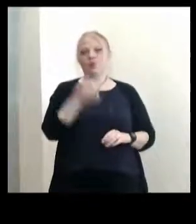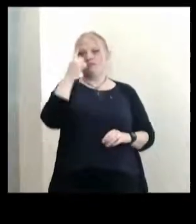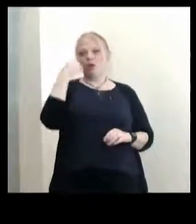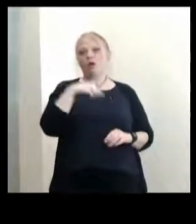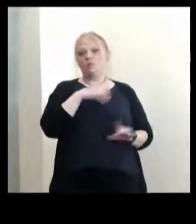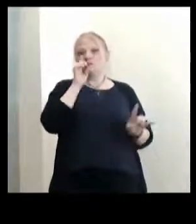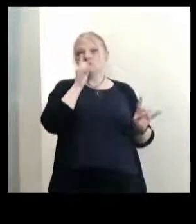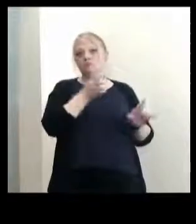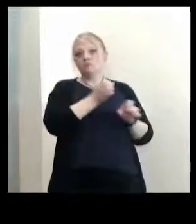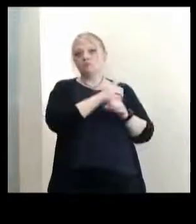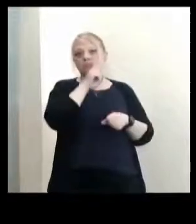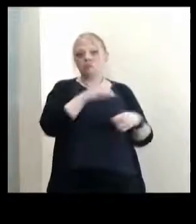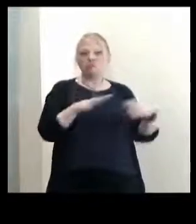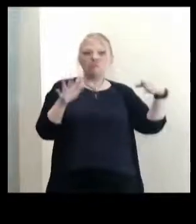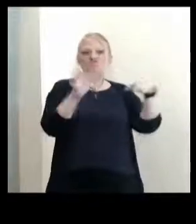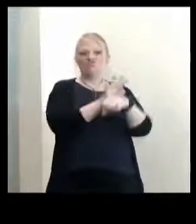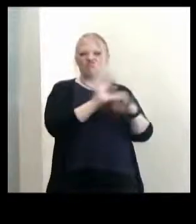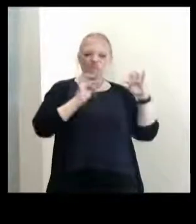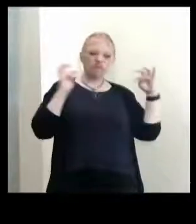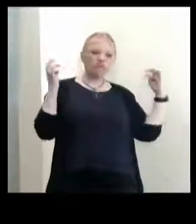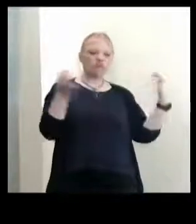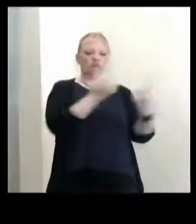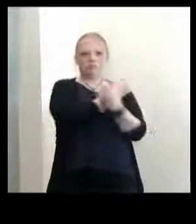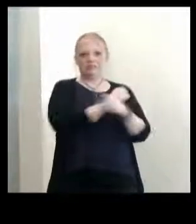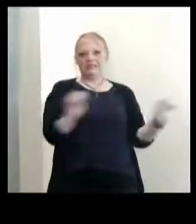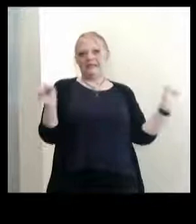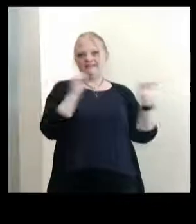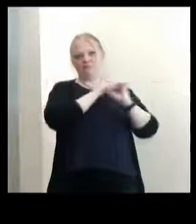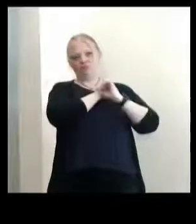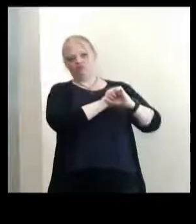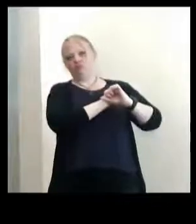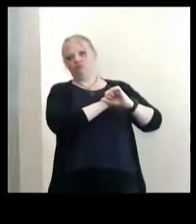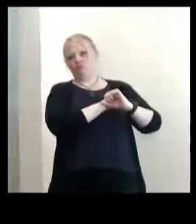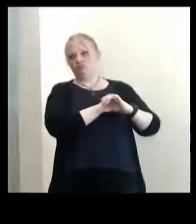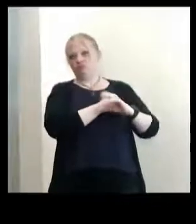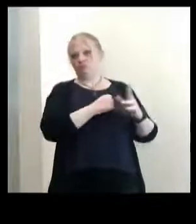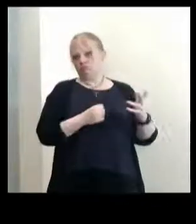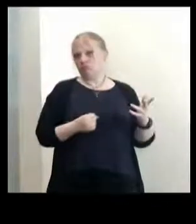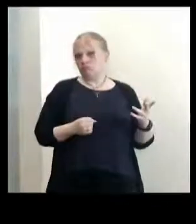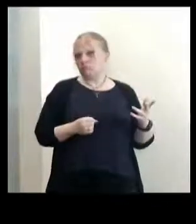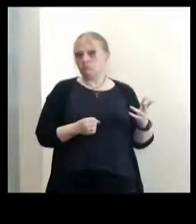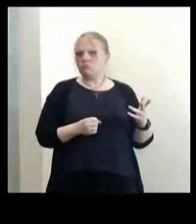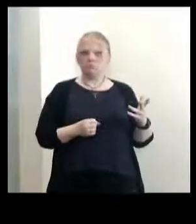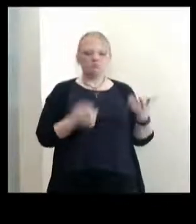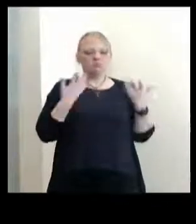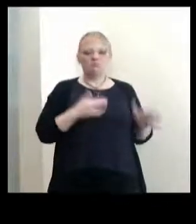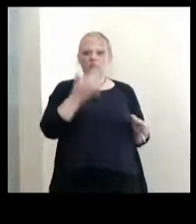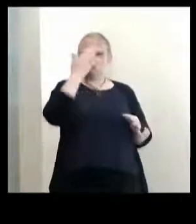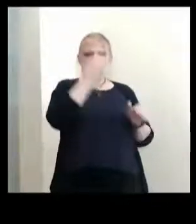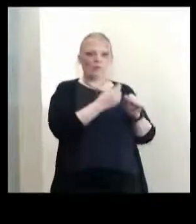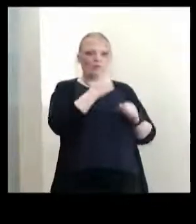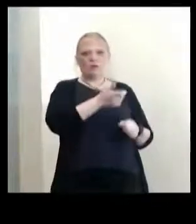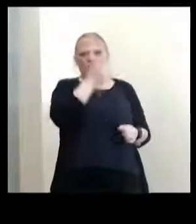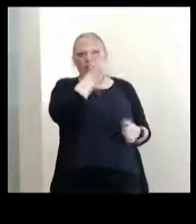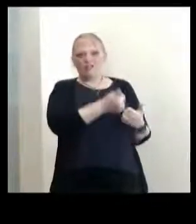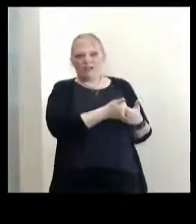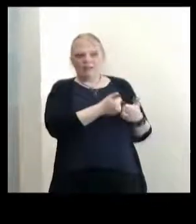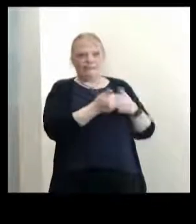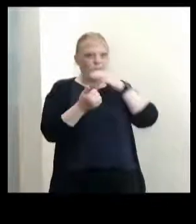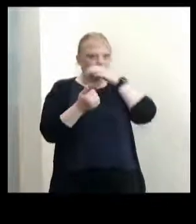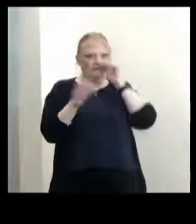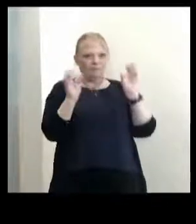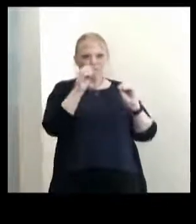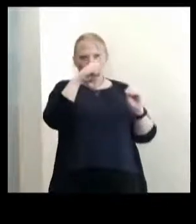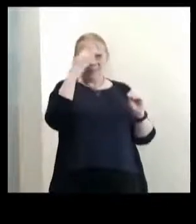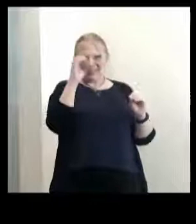to ensure that it's a full house that is safe and secure, and we know now everyone can watch the game. It's not like there's a blackout. You